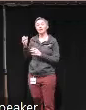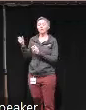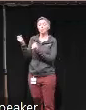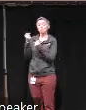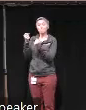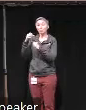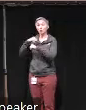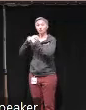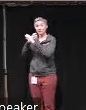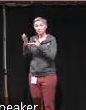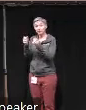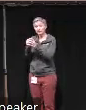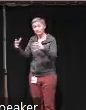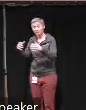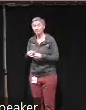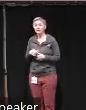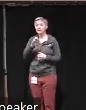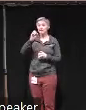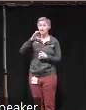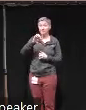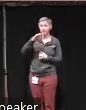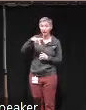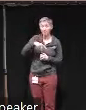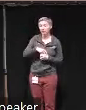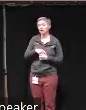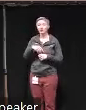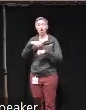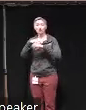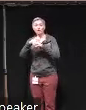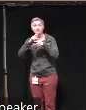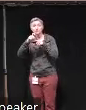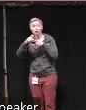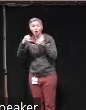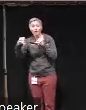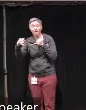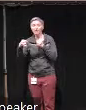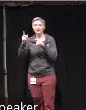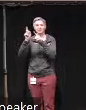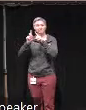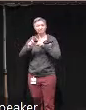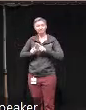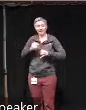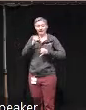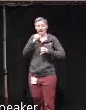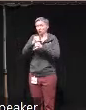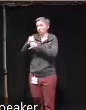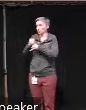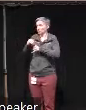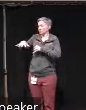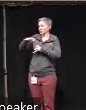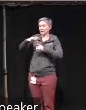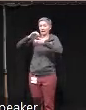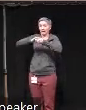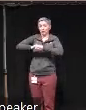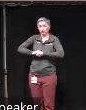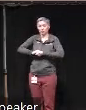expansion, CPAP enhancement, crisis call lines, and a variety of institutional collaborations has led